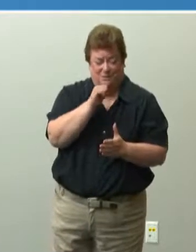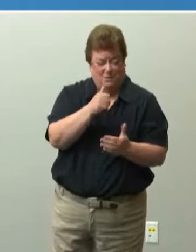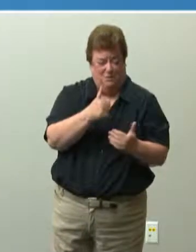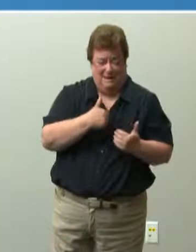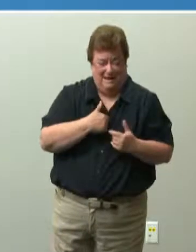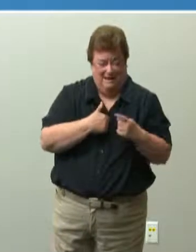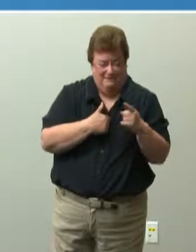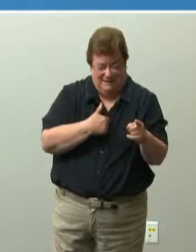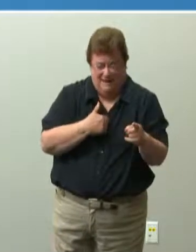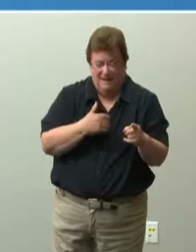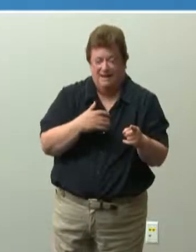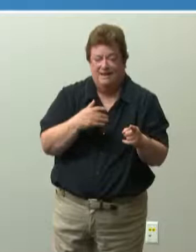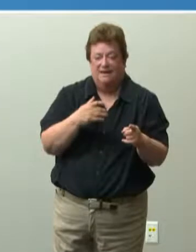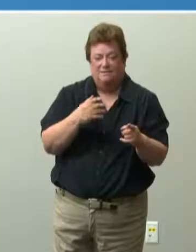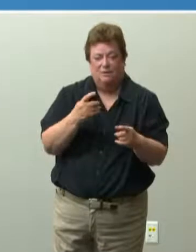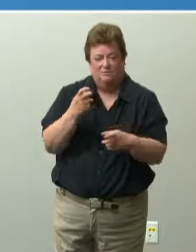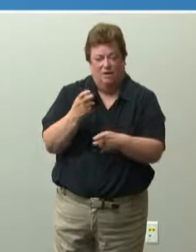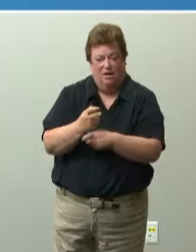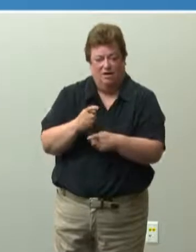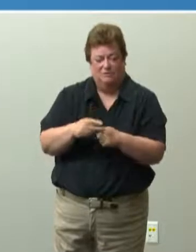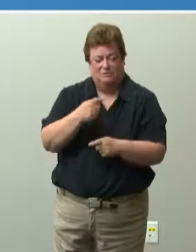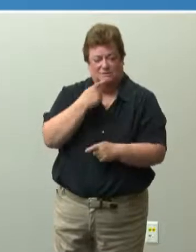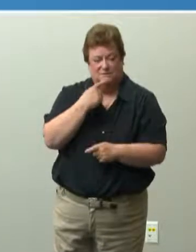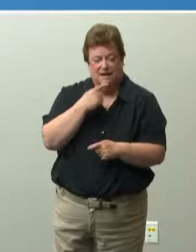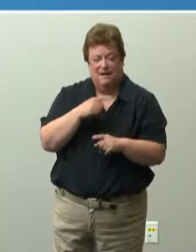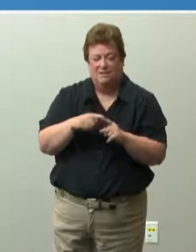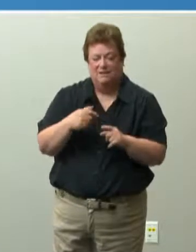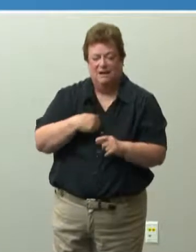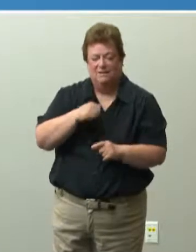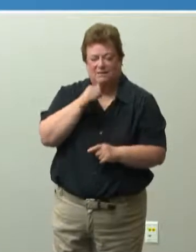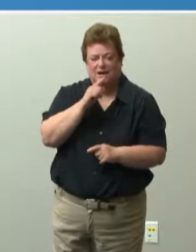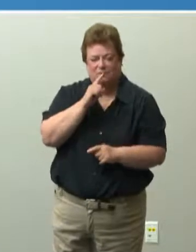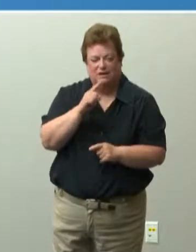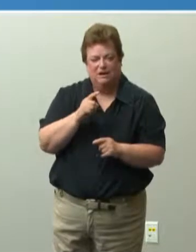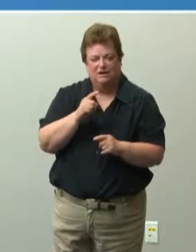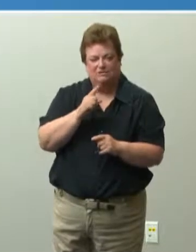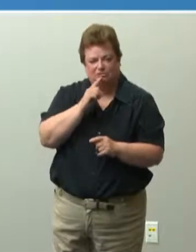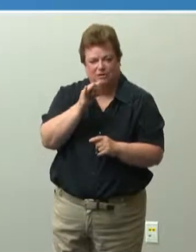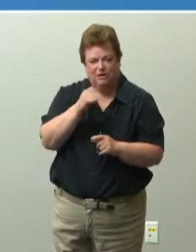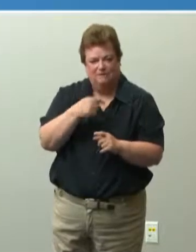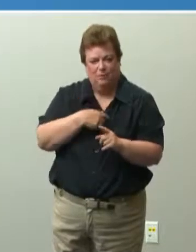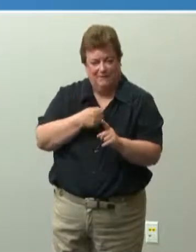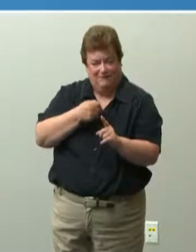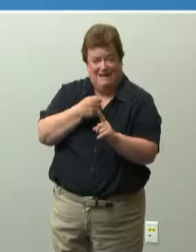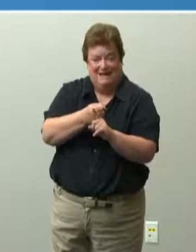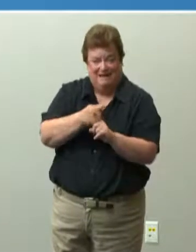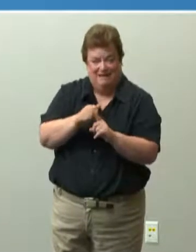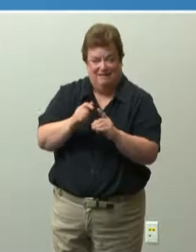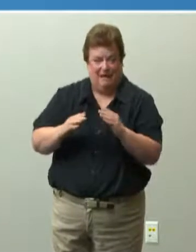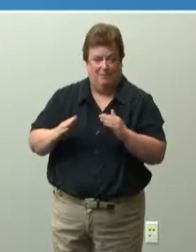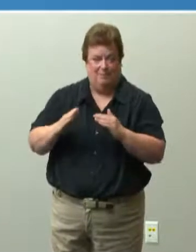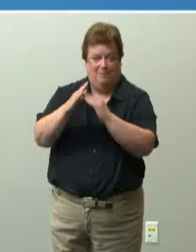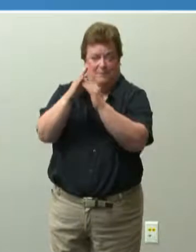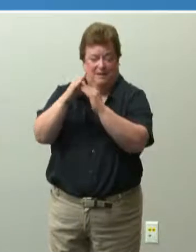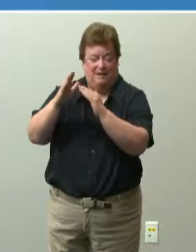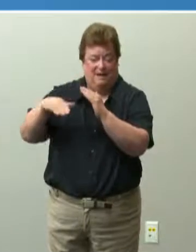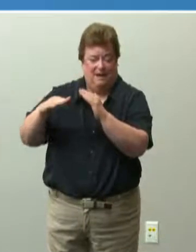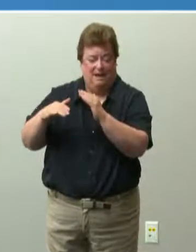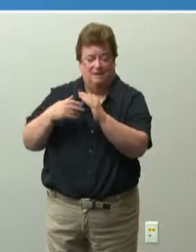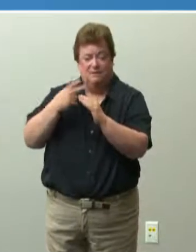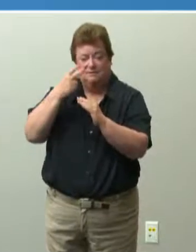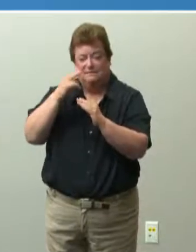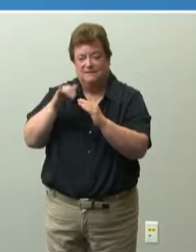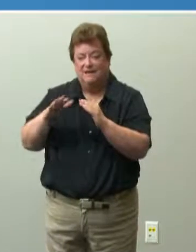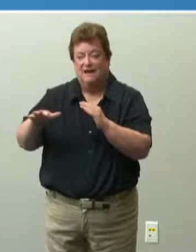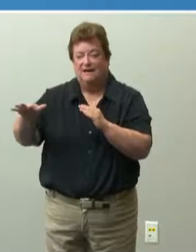it's hard to say, but I'm not sure that we've really hit that peak, and I see that in other areas that is happening. But